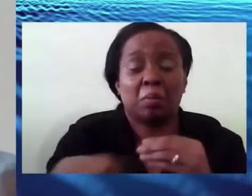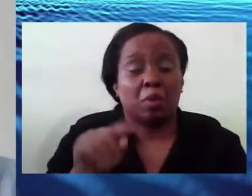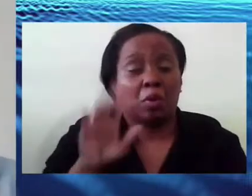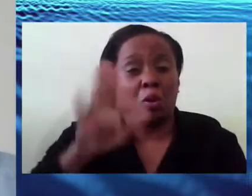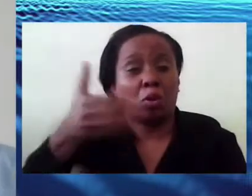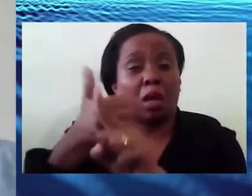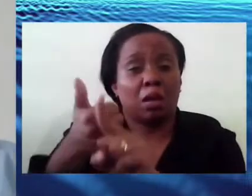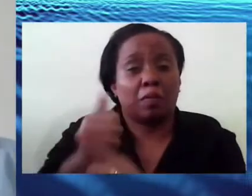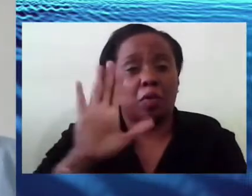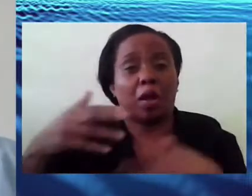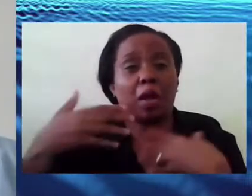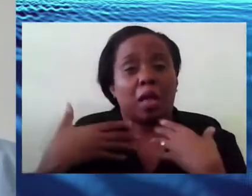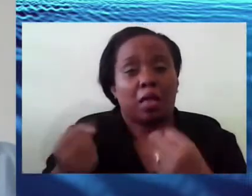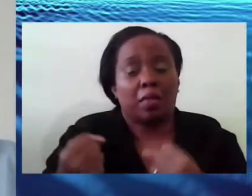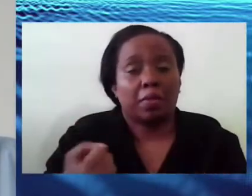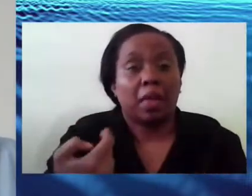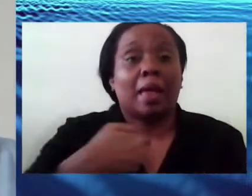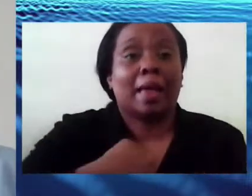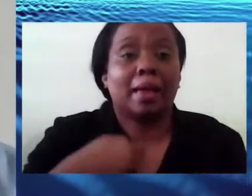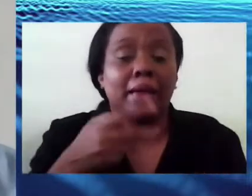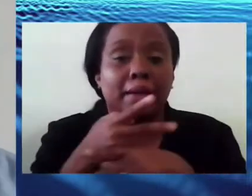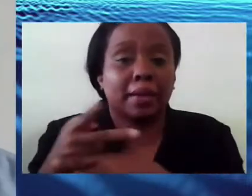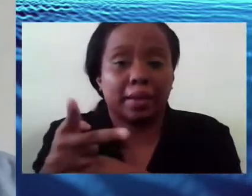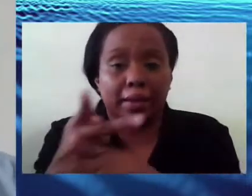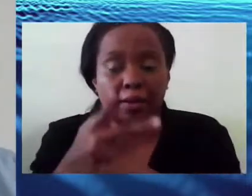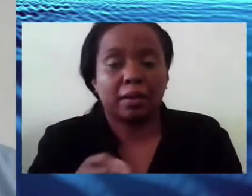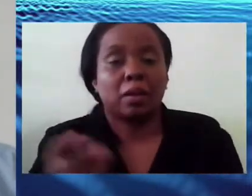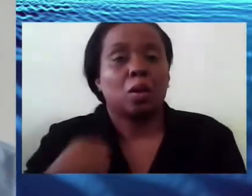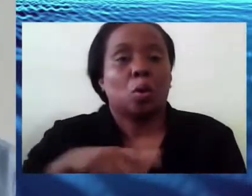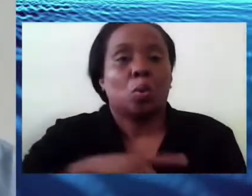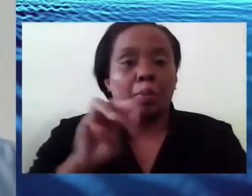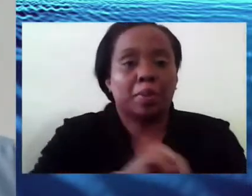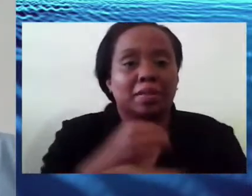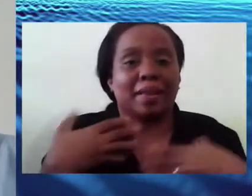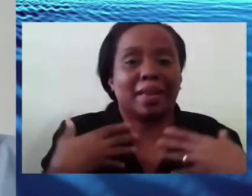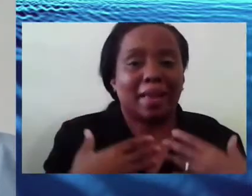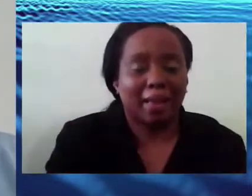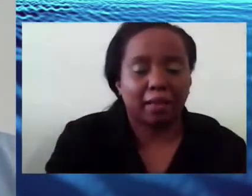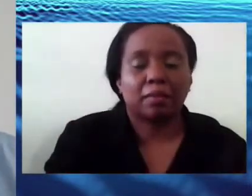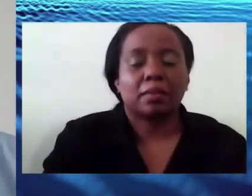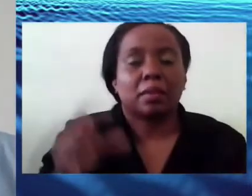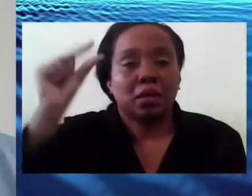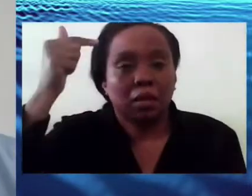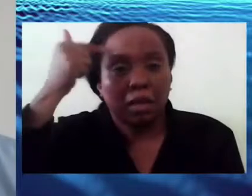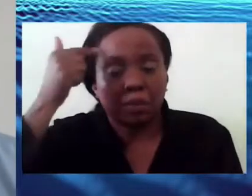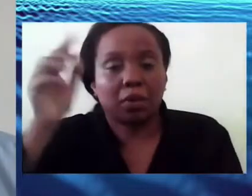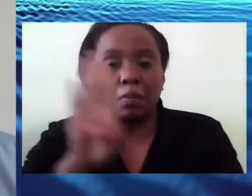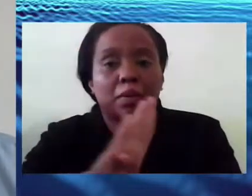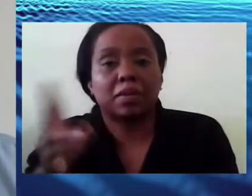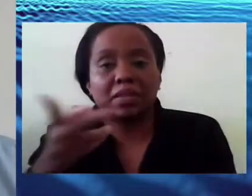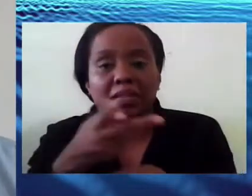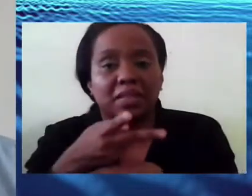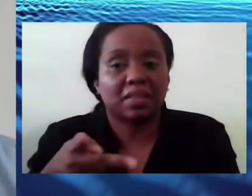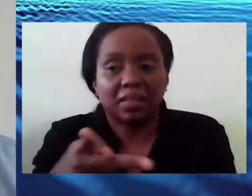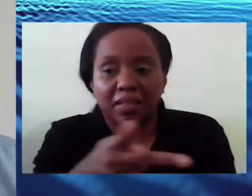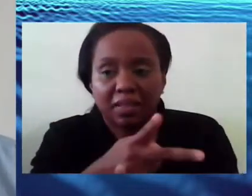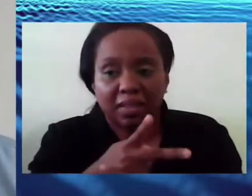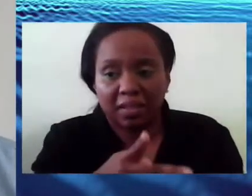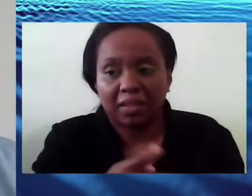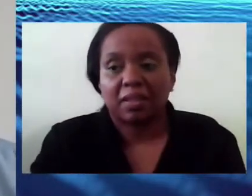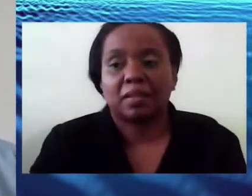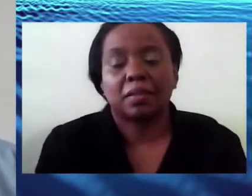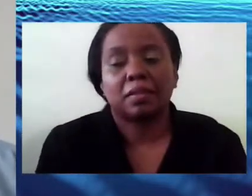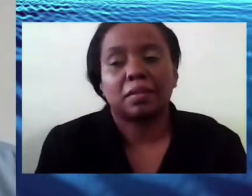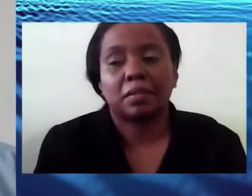well-being, I care. The Ministry of Health cares. The government of Barbados, we care. And so we